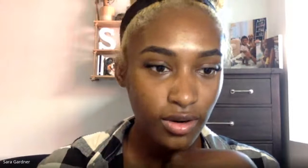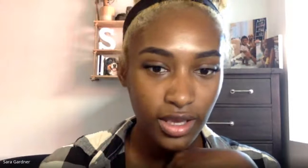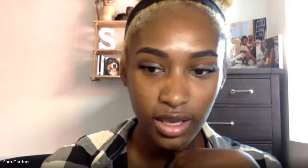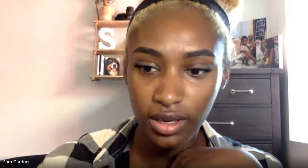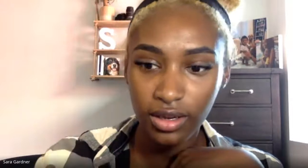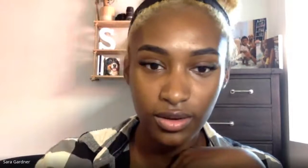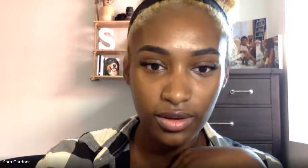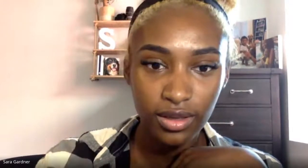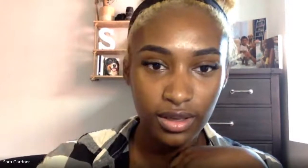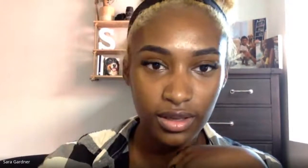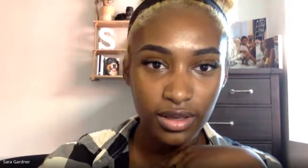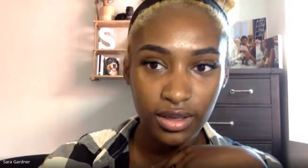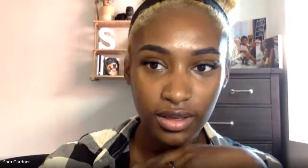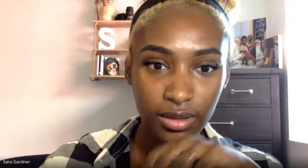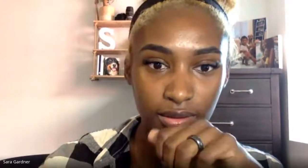I don't know. I can't hear you.